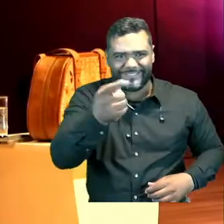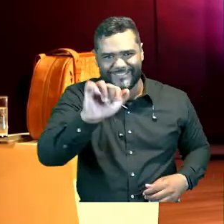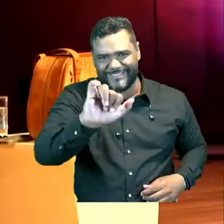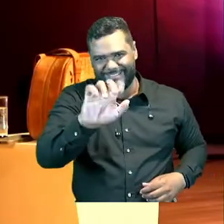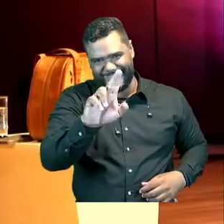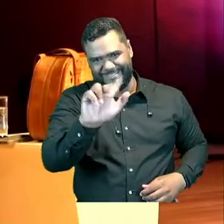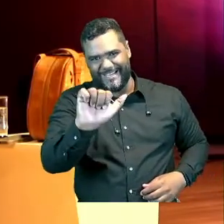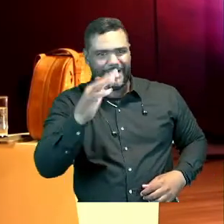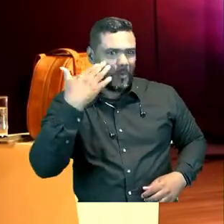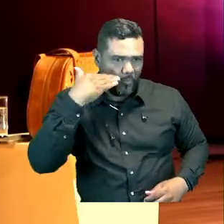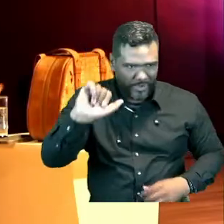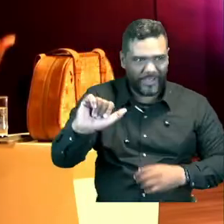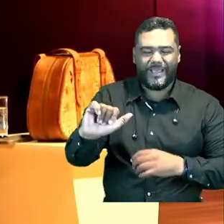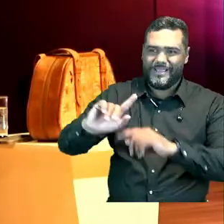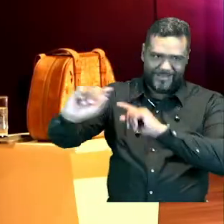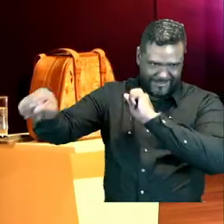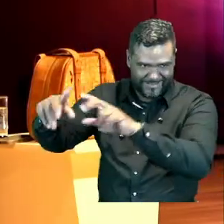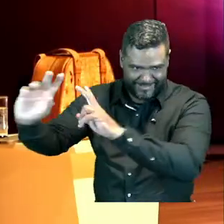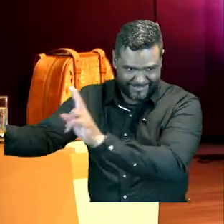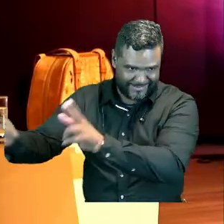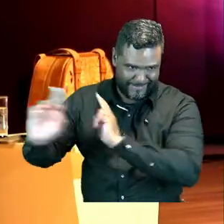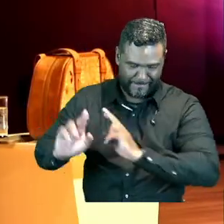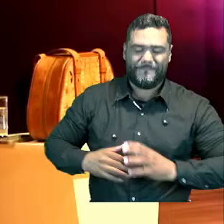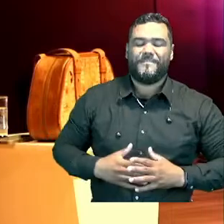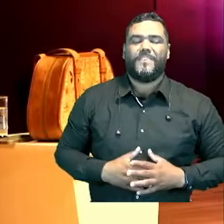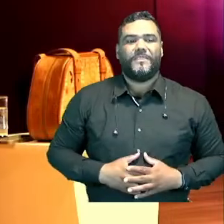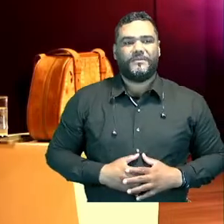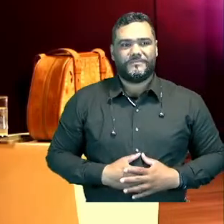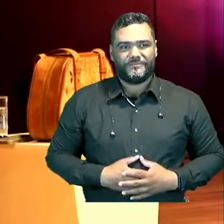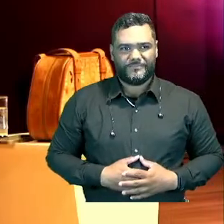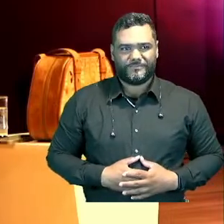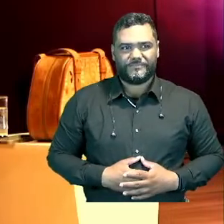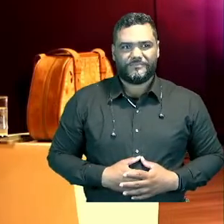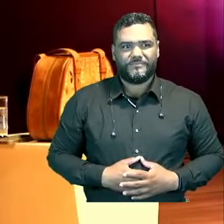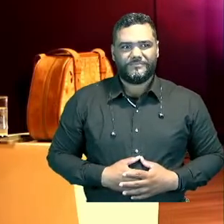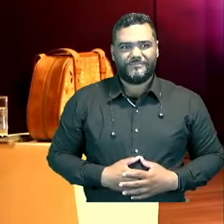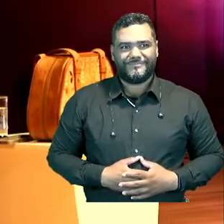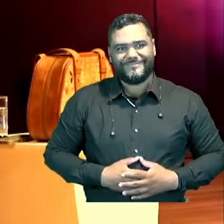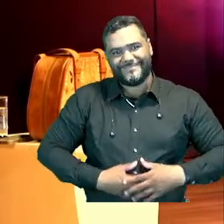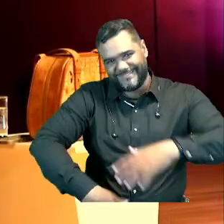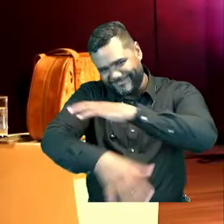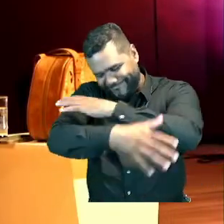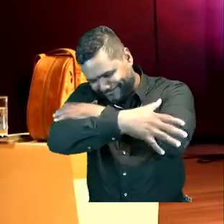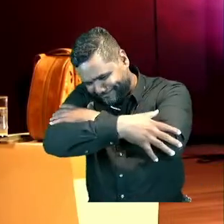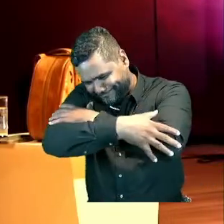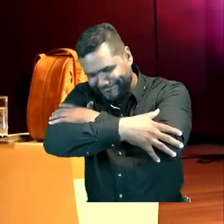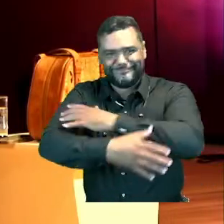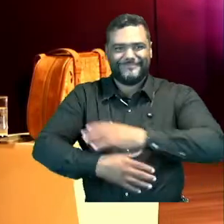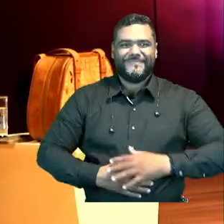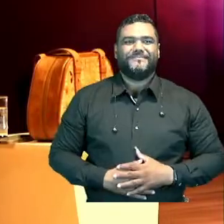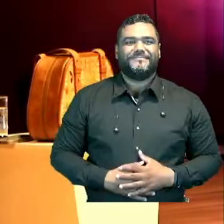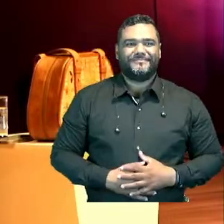to Nidia, and you are well aware of our questions.